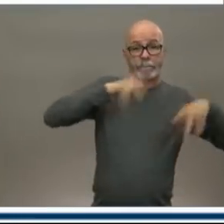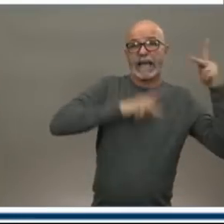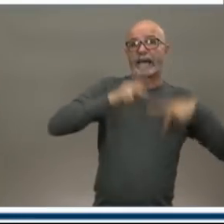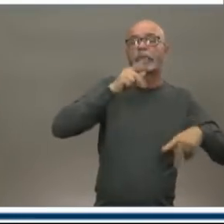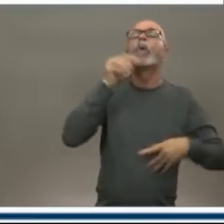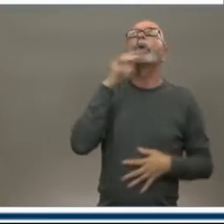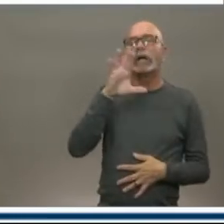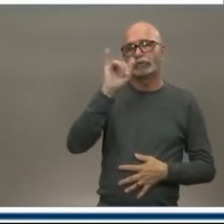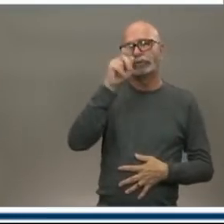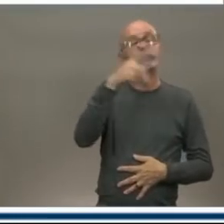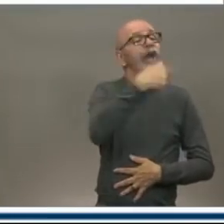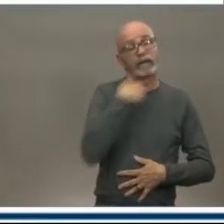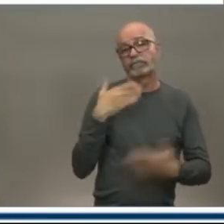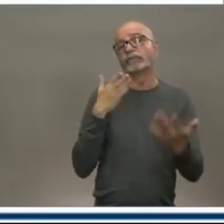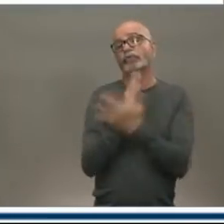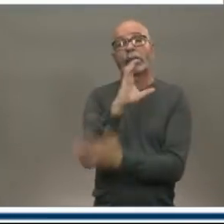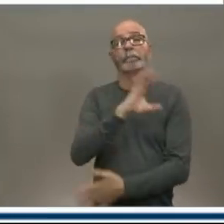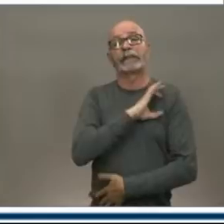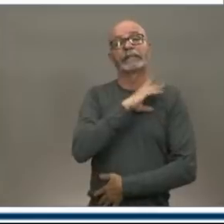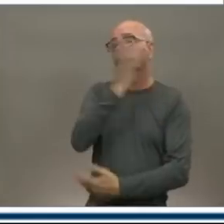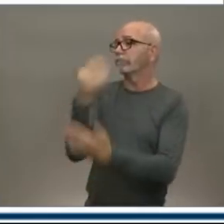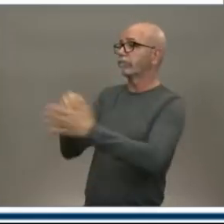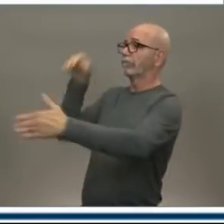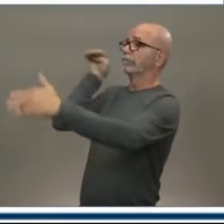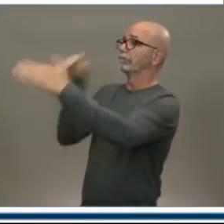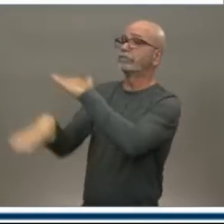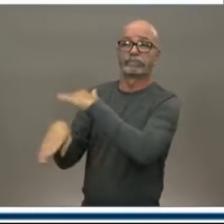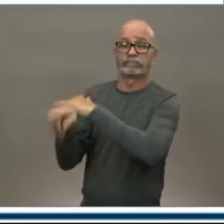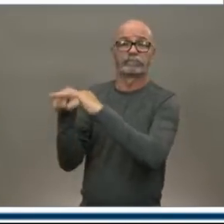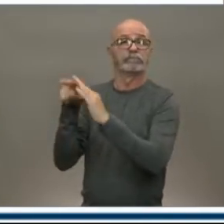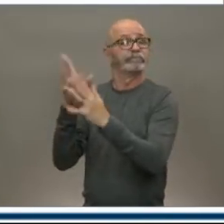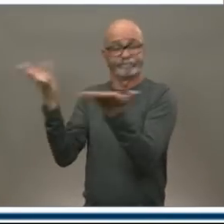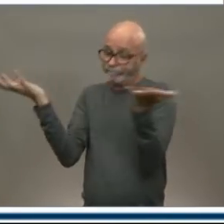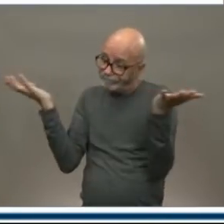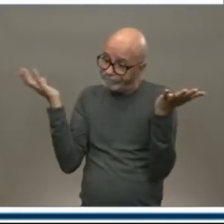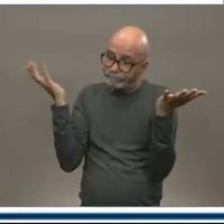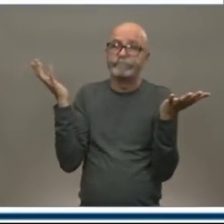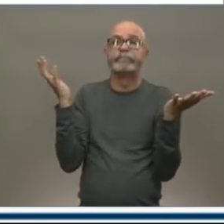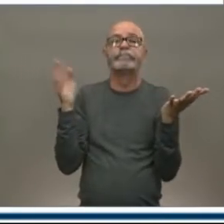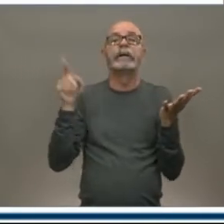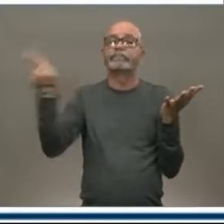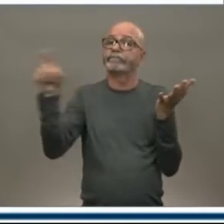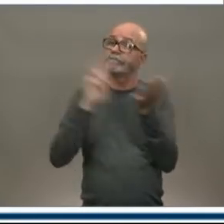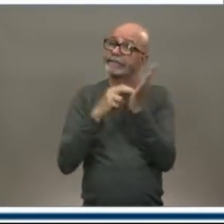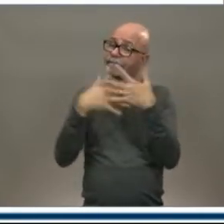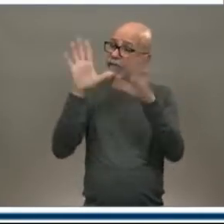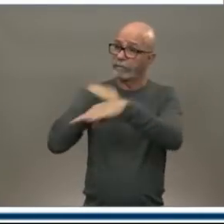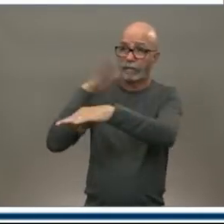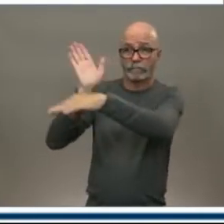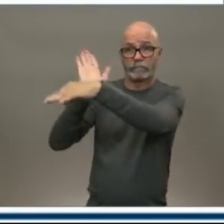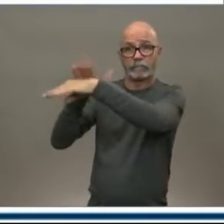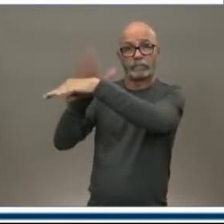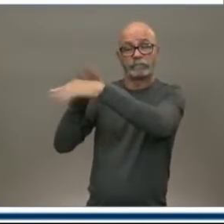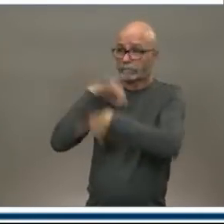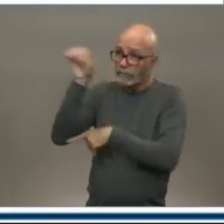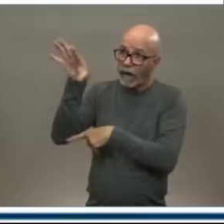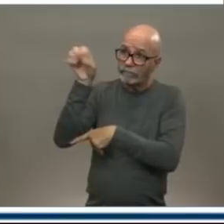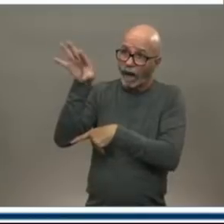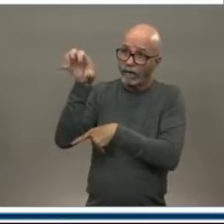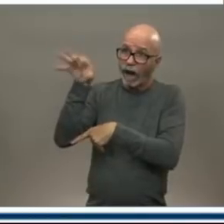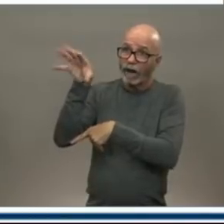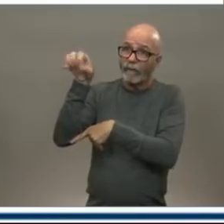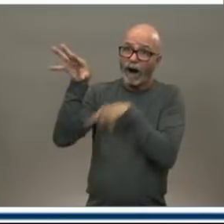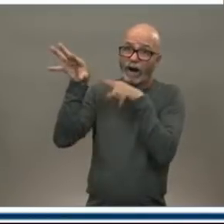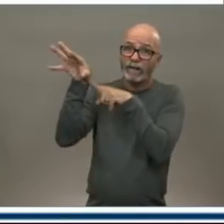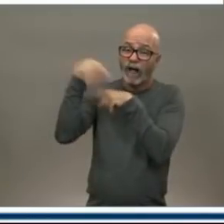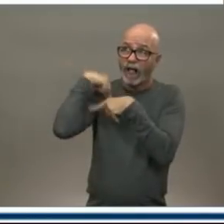if necessary. But this is the time, and I've said this many times, we need to think about others more than